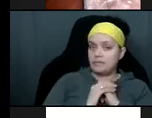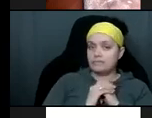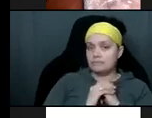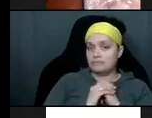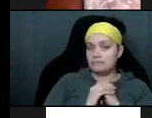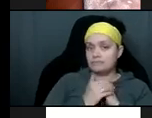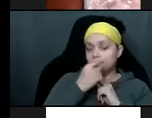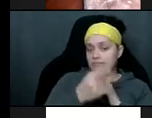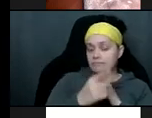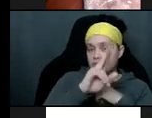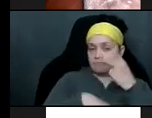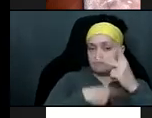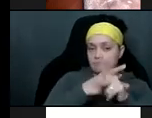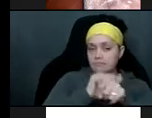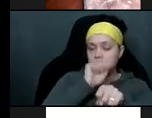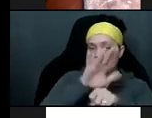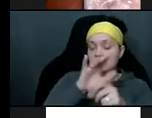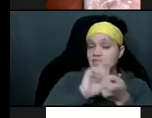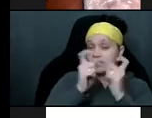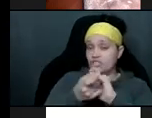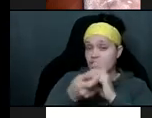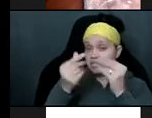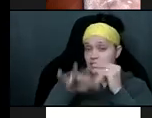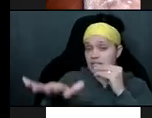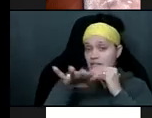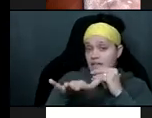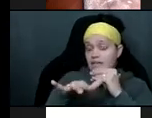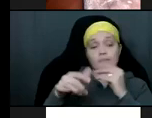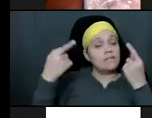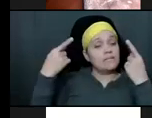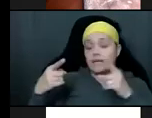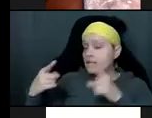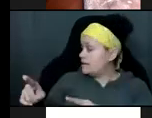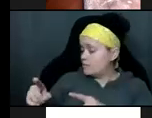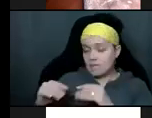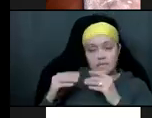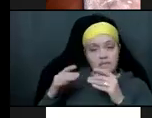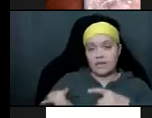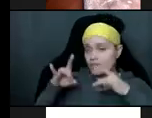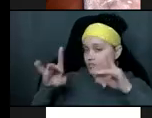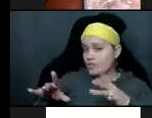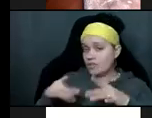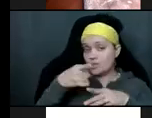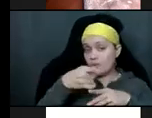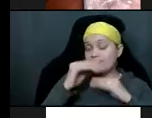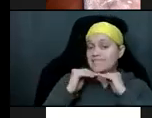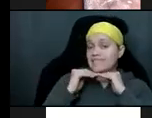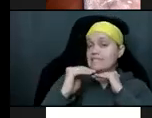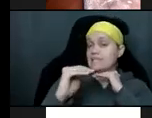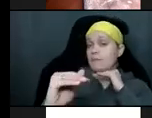These kind of mountain building things change the landscape. Not happening in Australia, so it's stable.